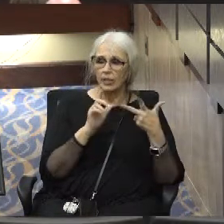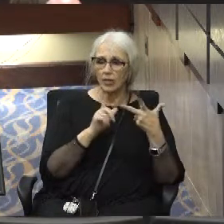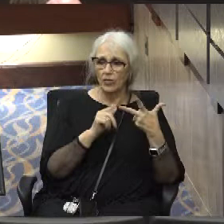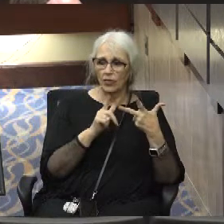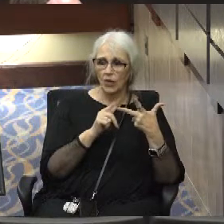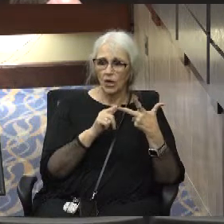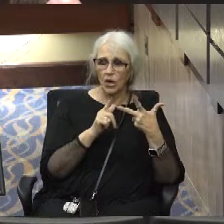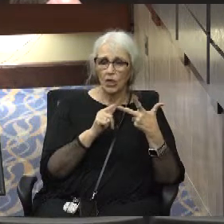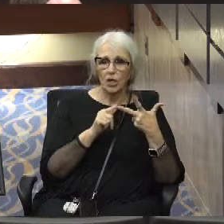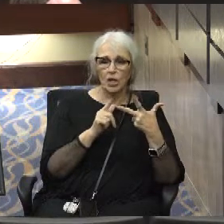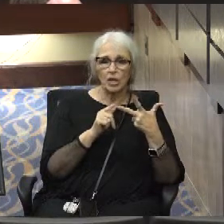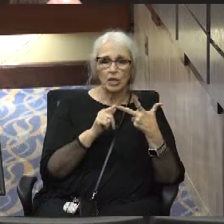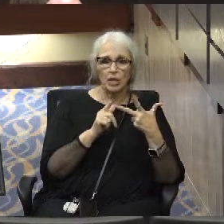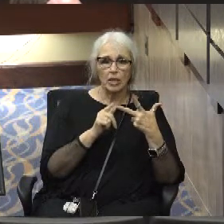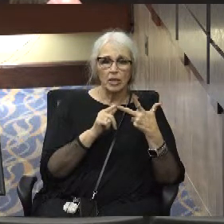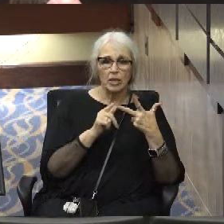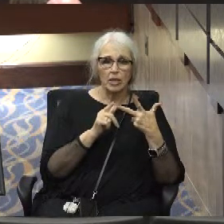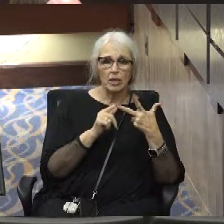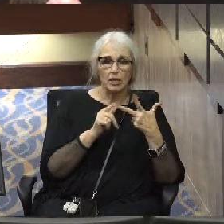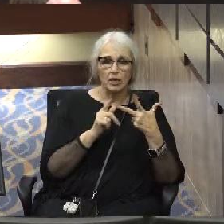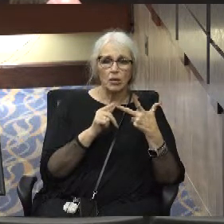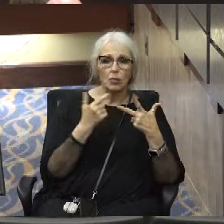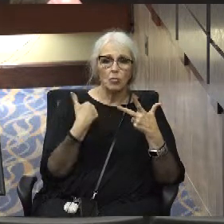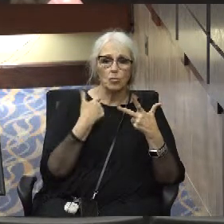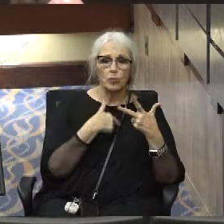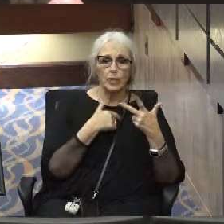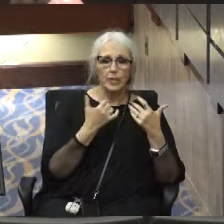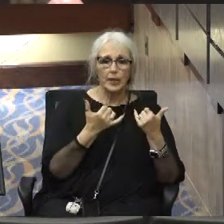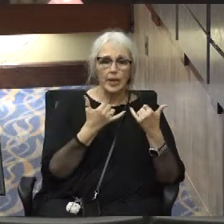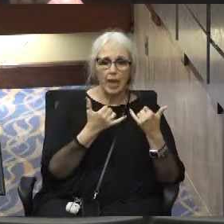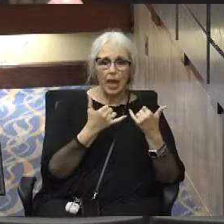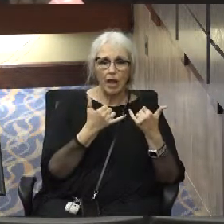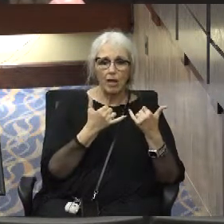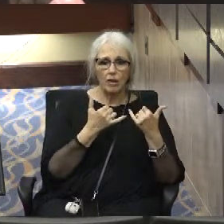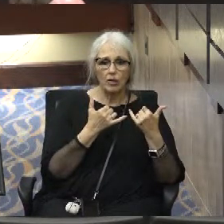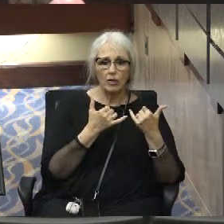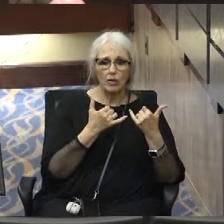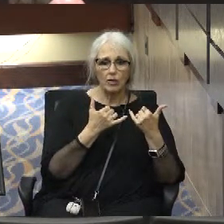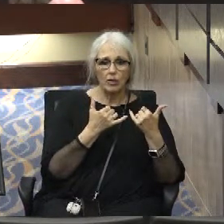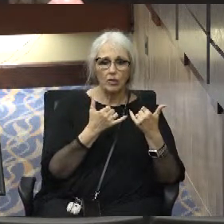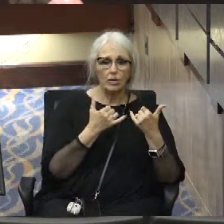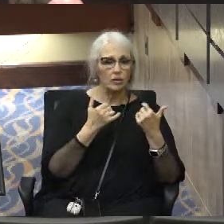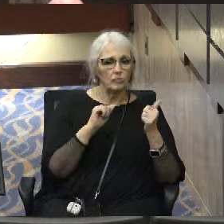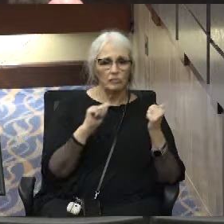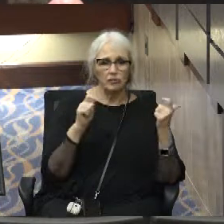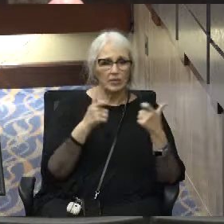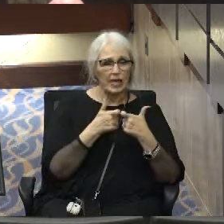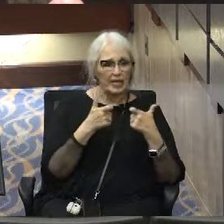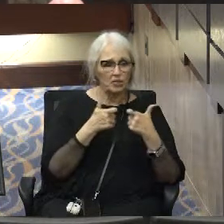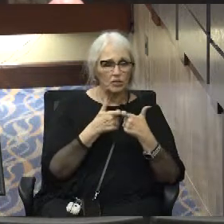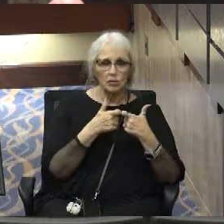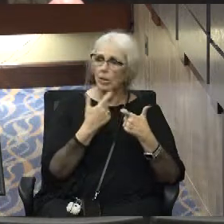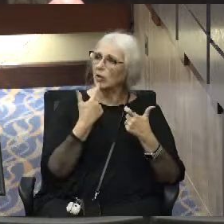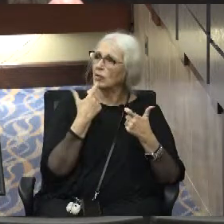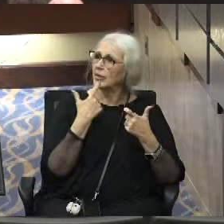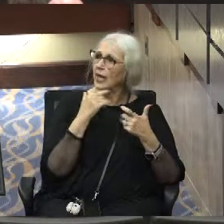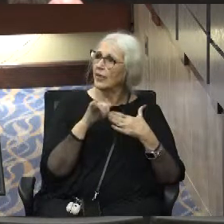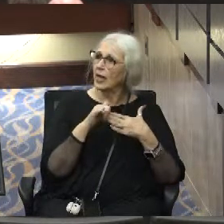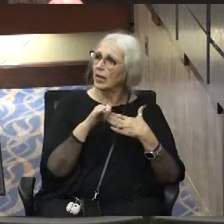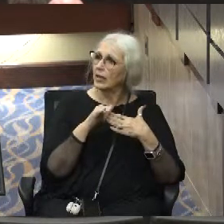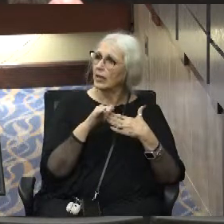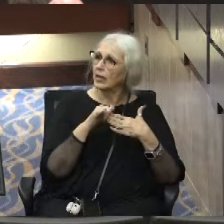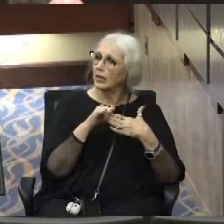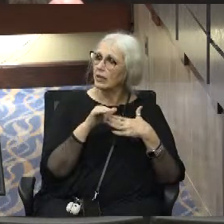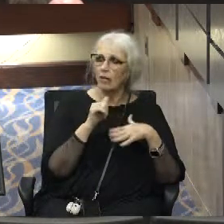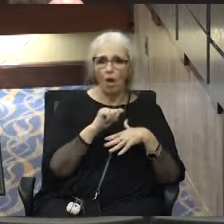thirdly, just highlighting the fact that we are on our electricity is all, I don't know how you'd say this the correct way, it's an